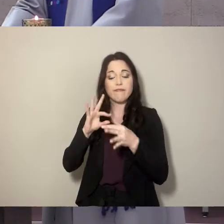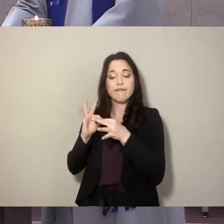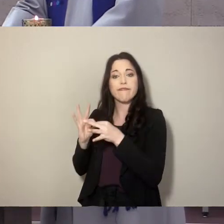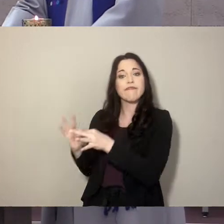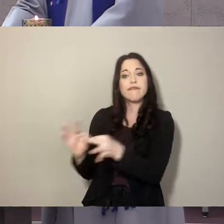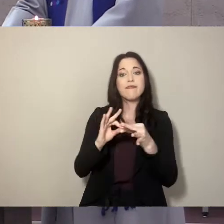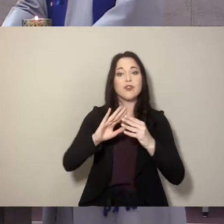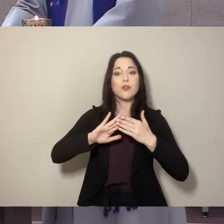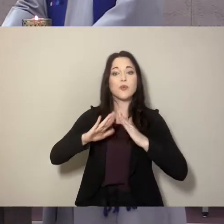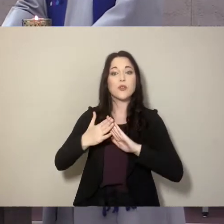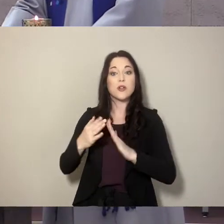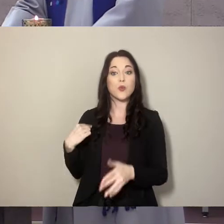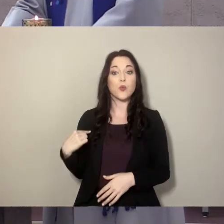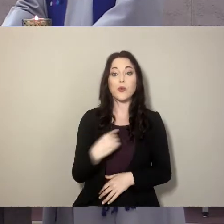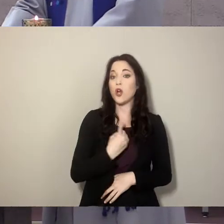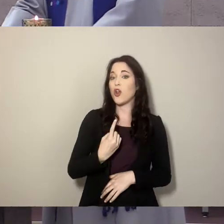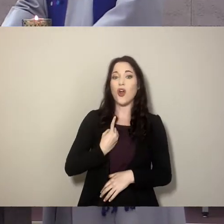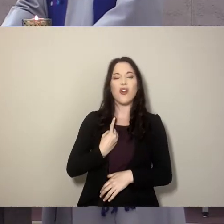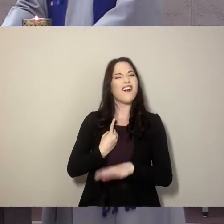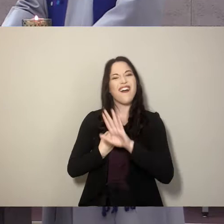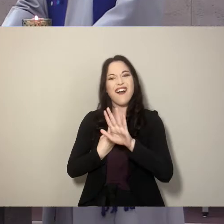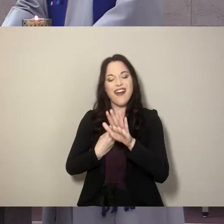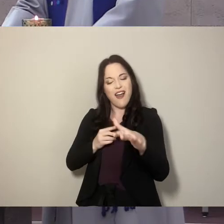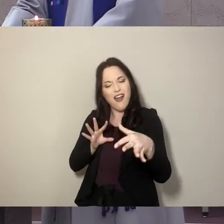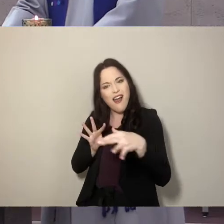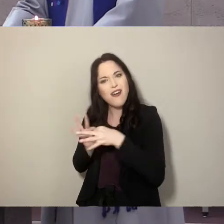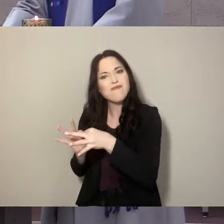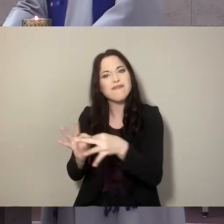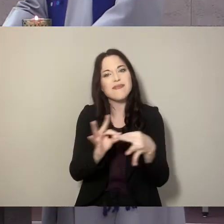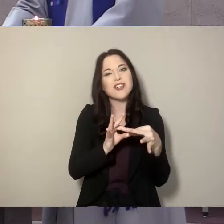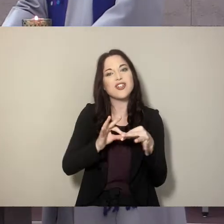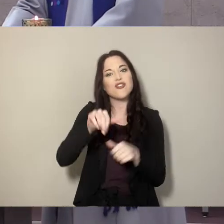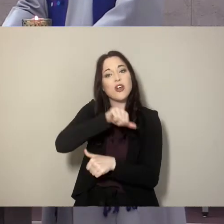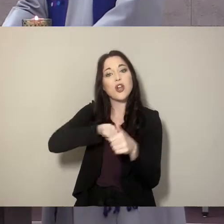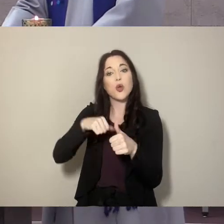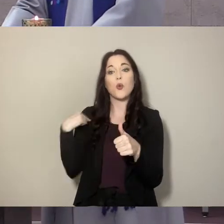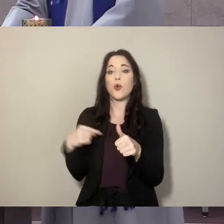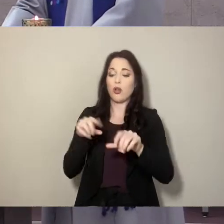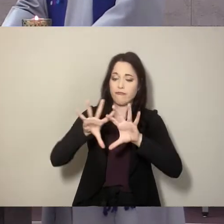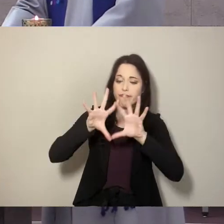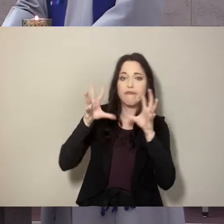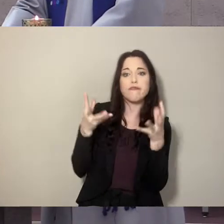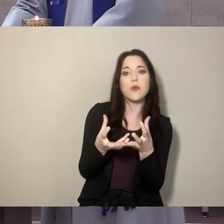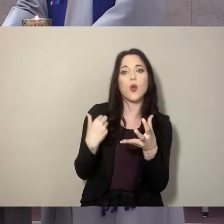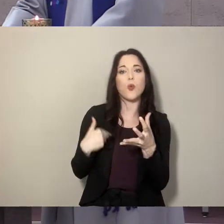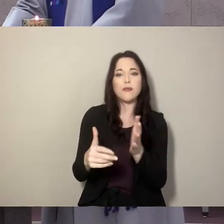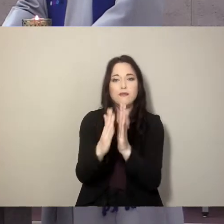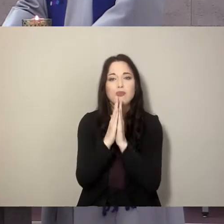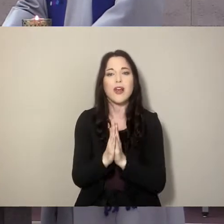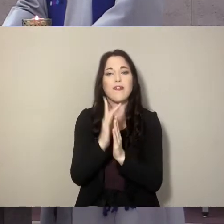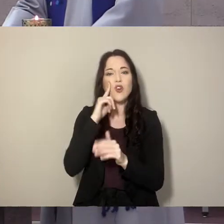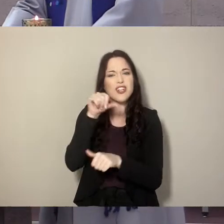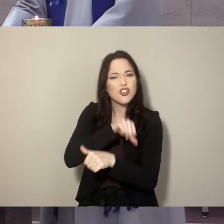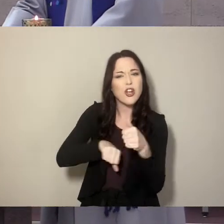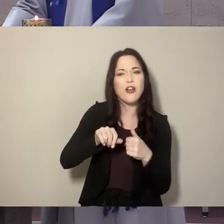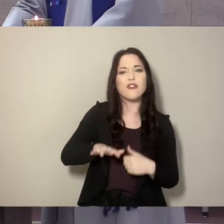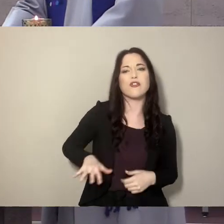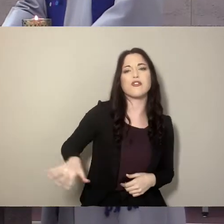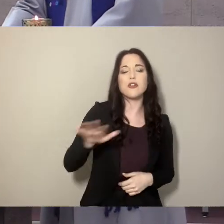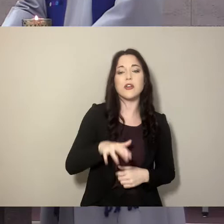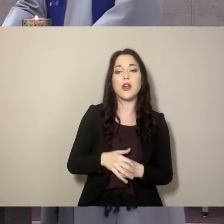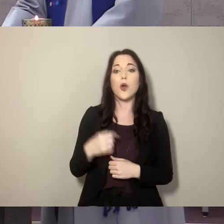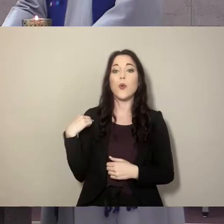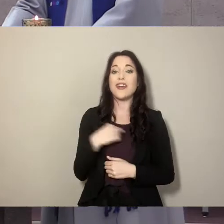have each other as part of a global community. We pray for each other. We're also here to offer spiritual